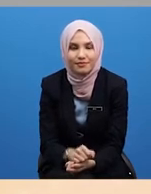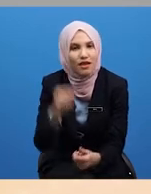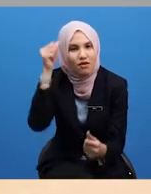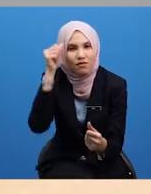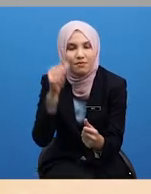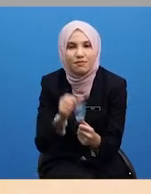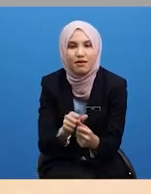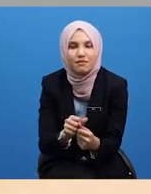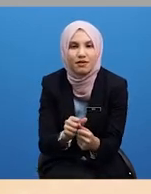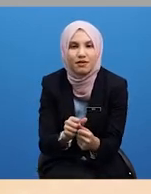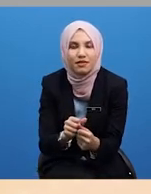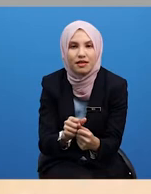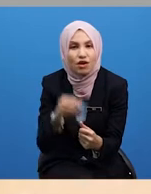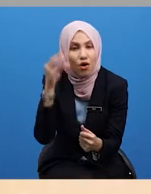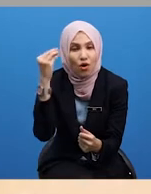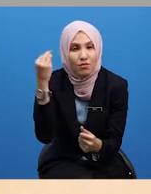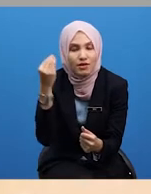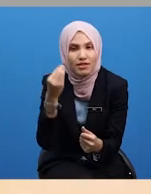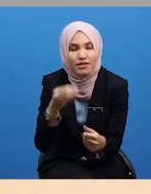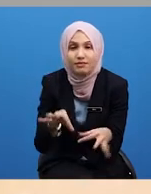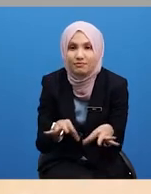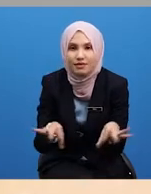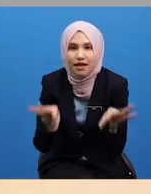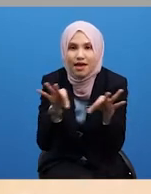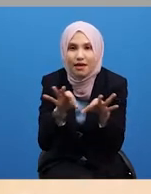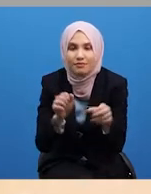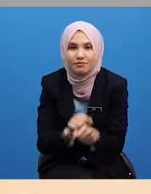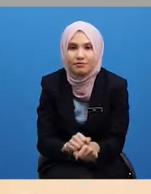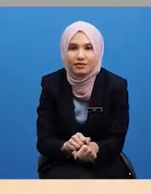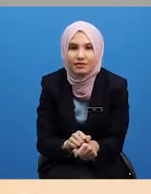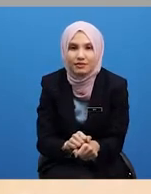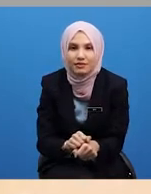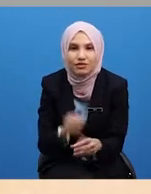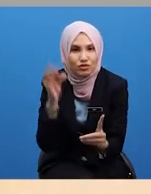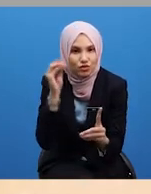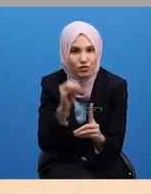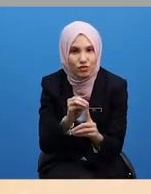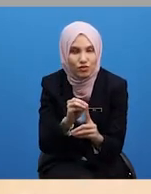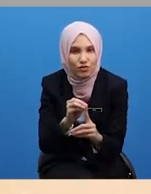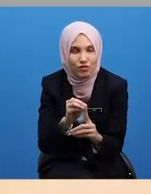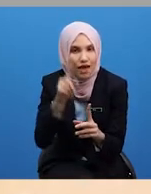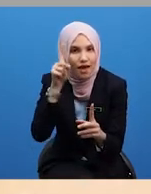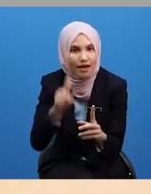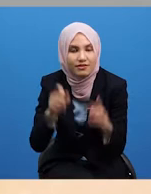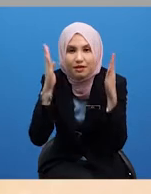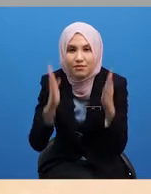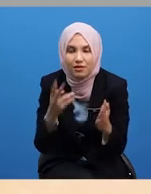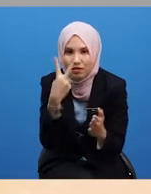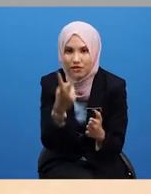Remember that your opinion matters too. The examiners will look for these elements in your answer.